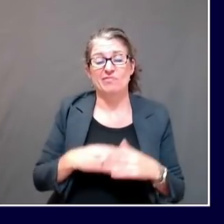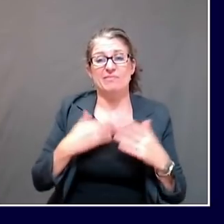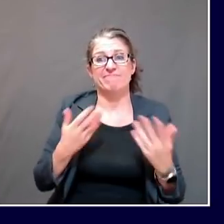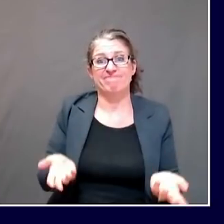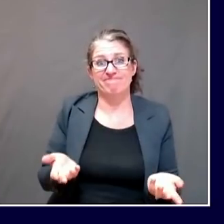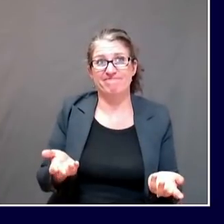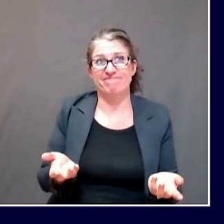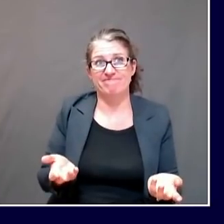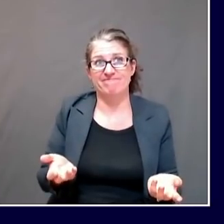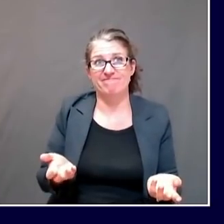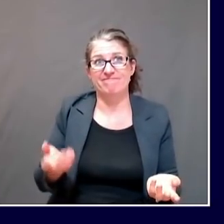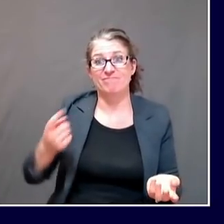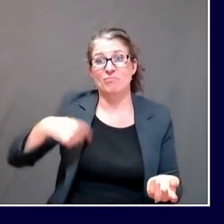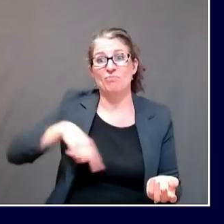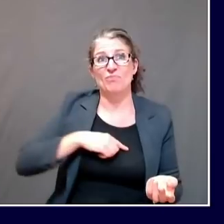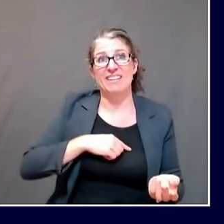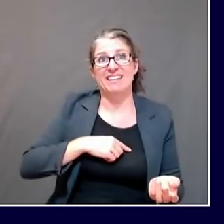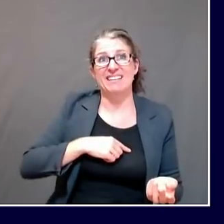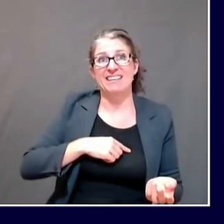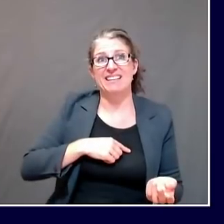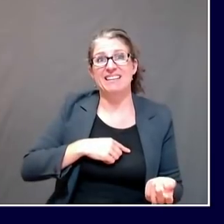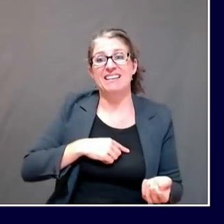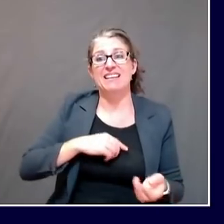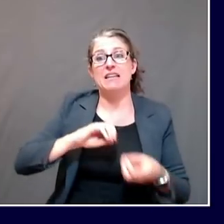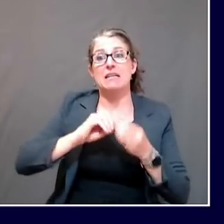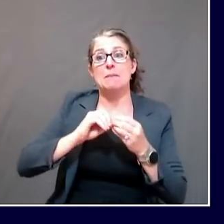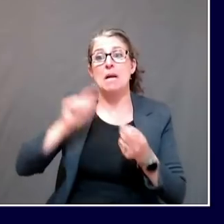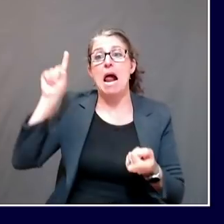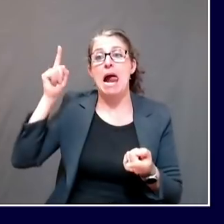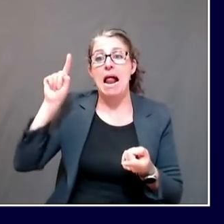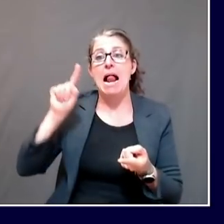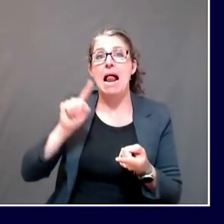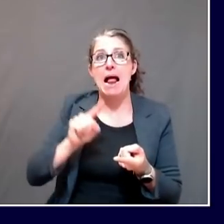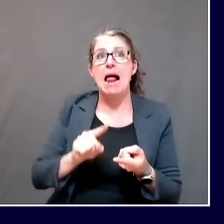is important to prevent follow-on outbreaks like this one.